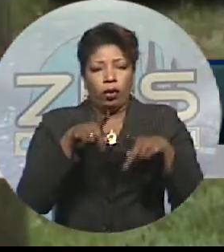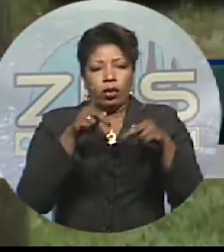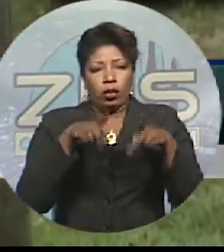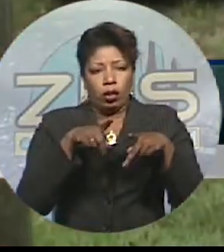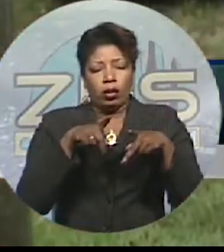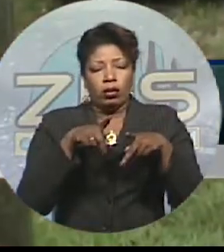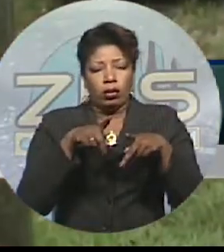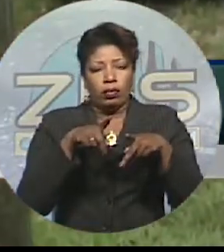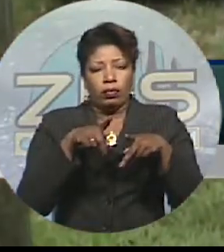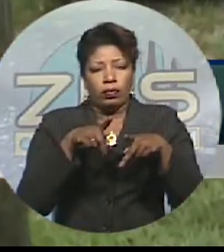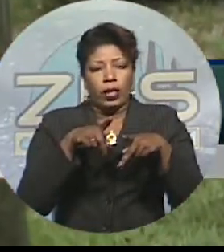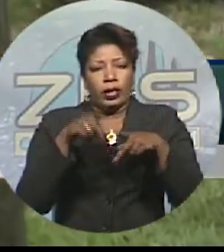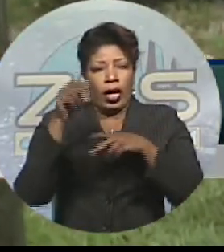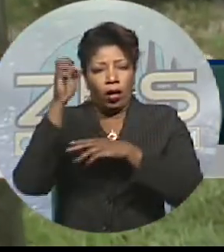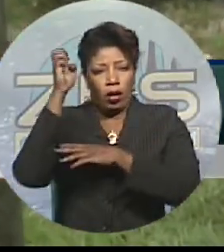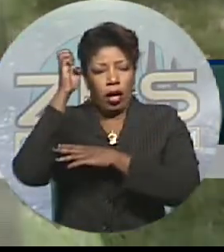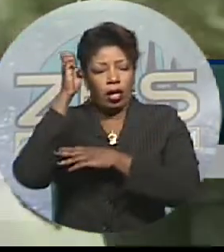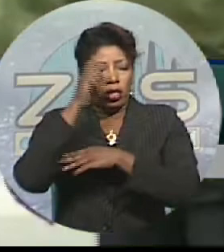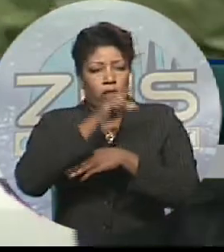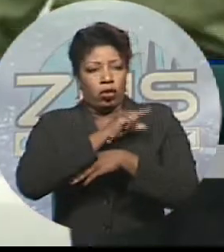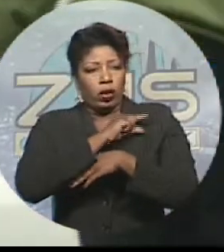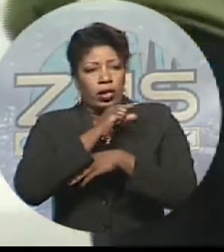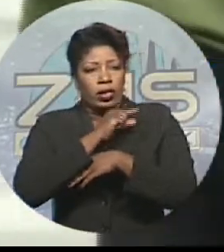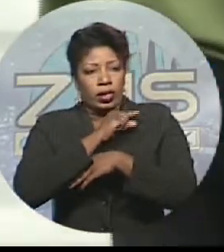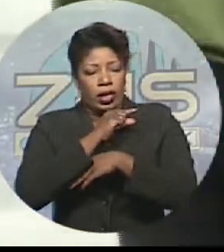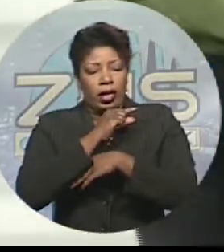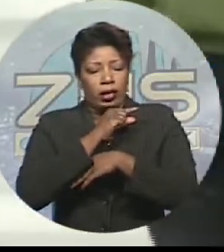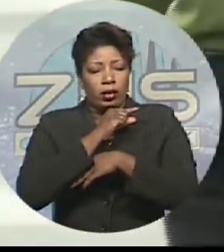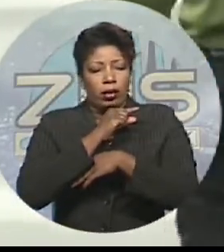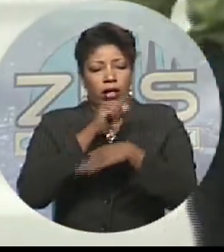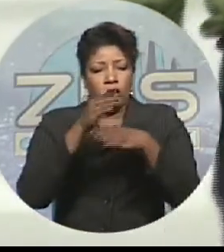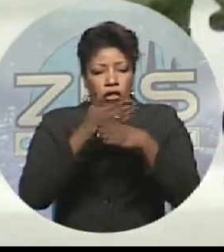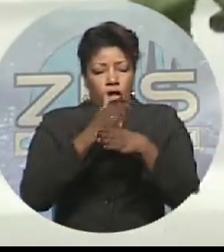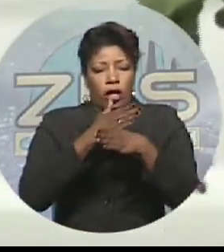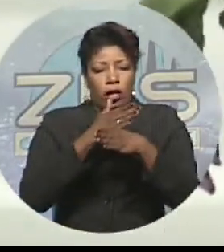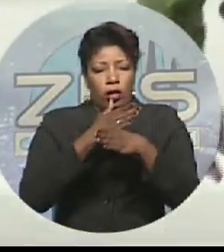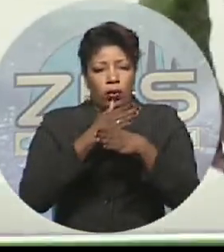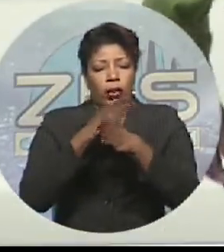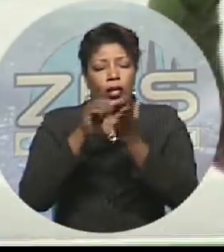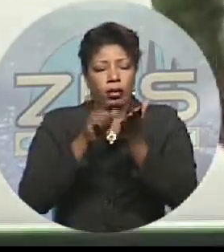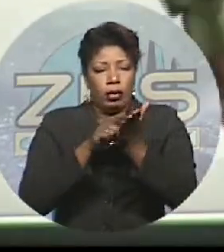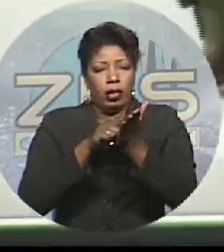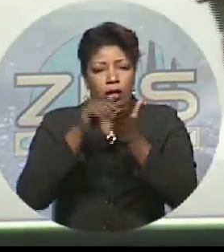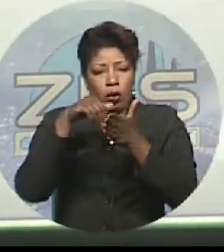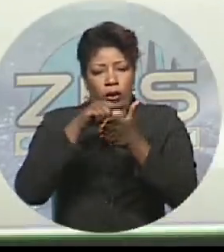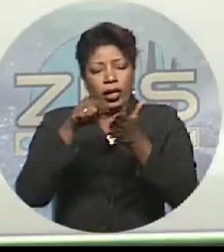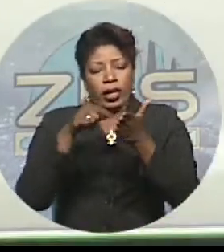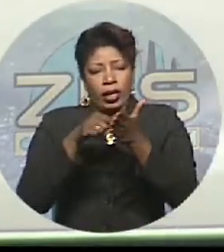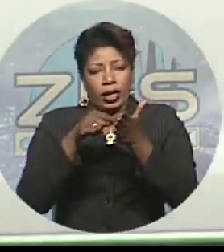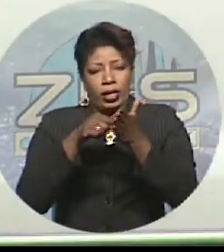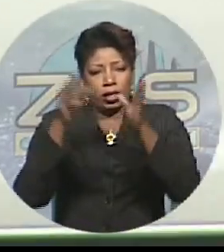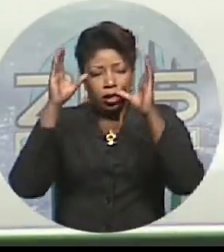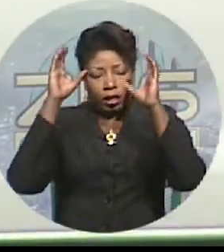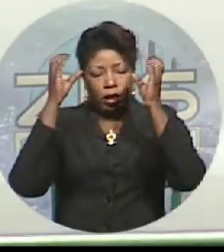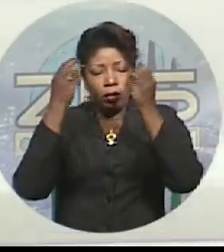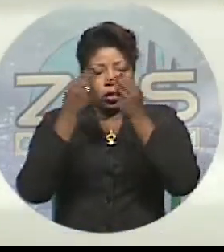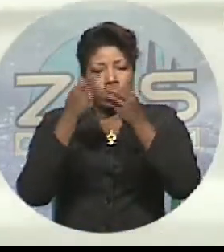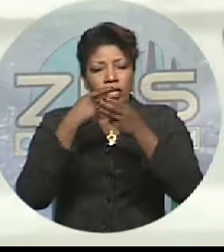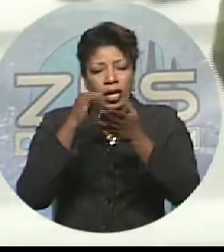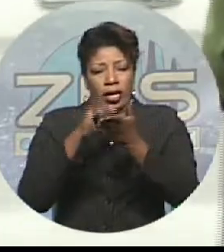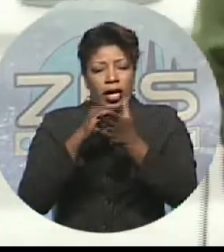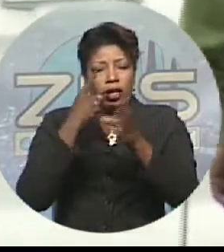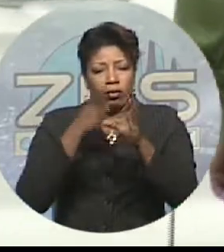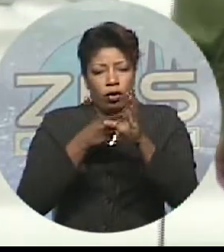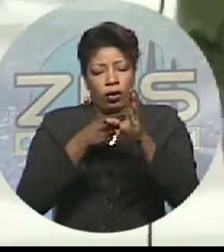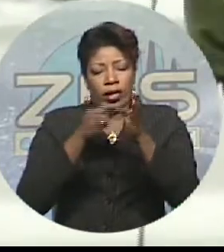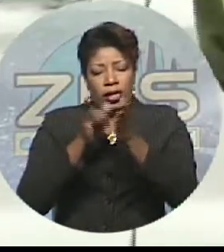School. Police Commissioner Ellison Greenslade updated the media on Friday on their probe into the matter. Commissioner Greenslade confirmed the incident was